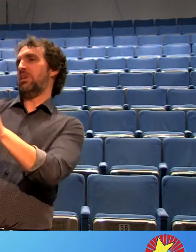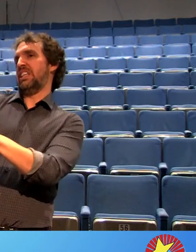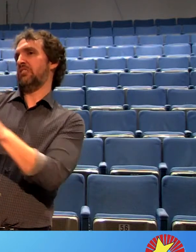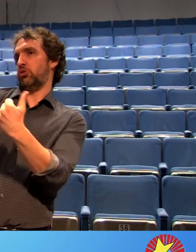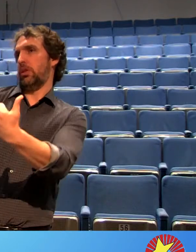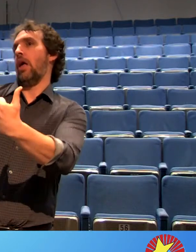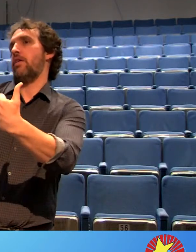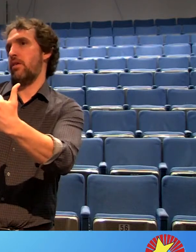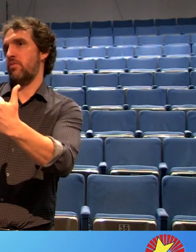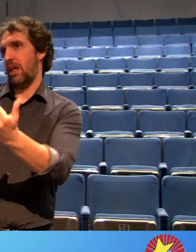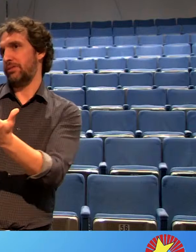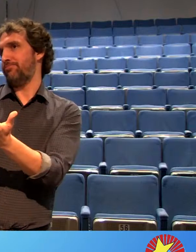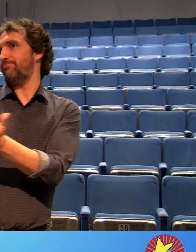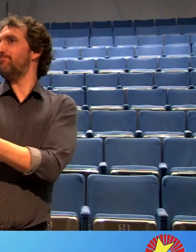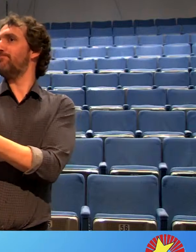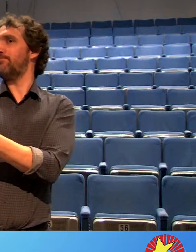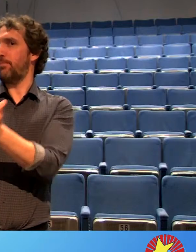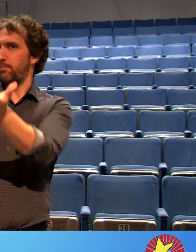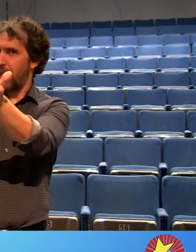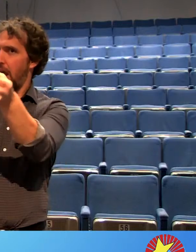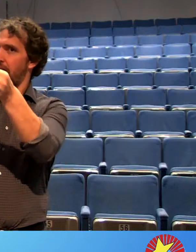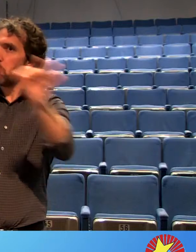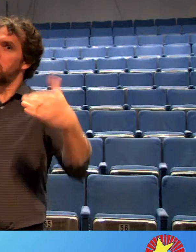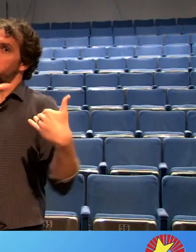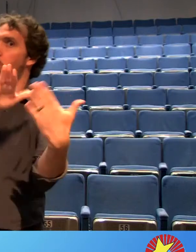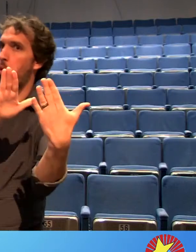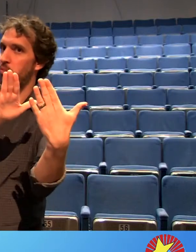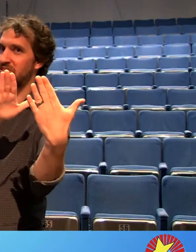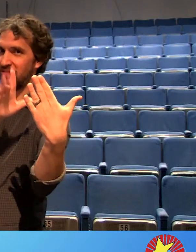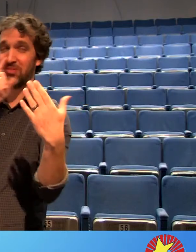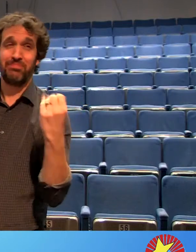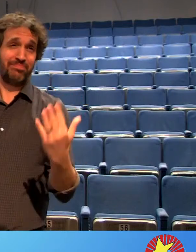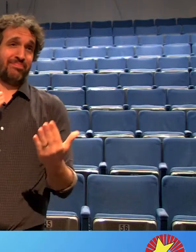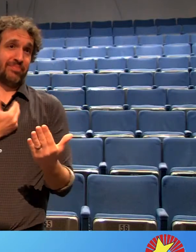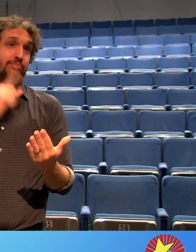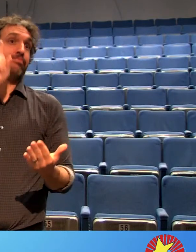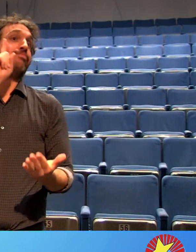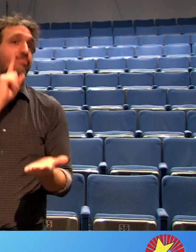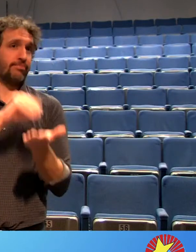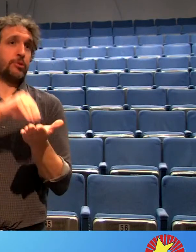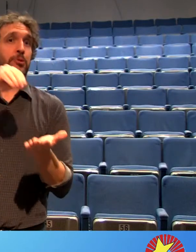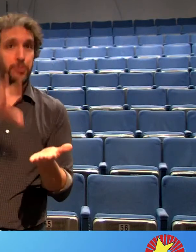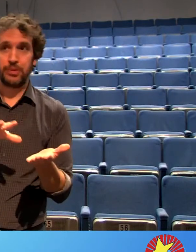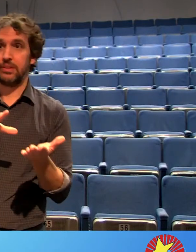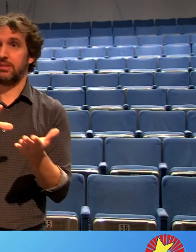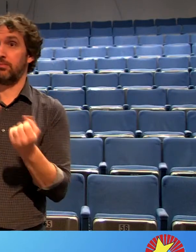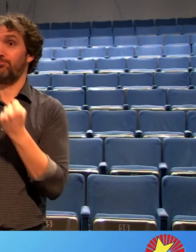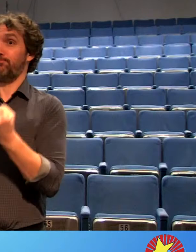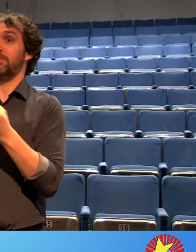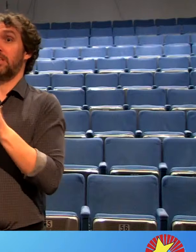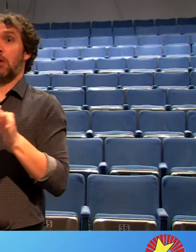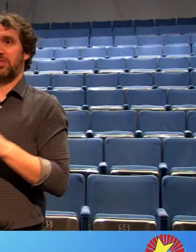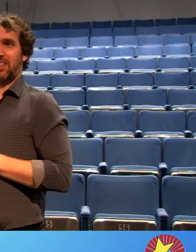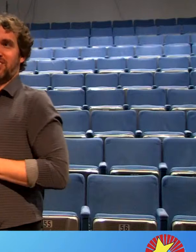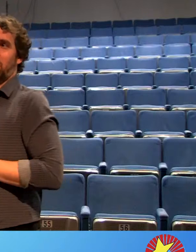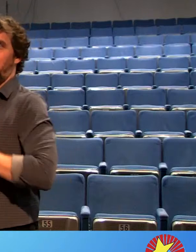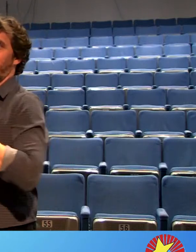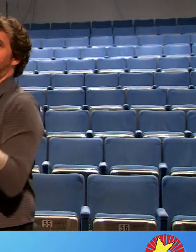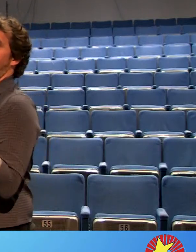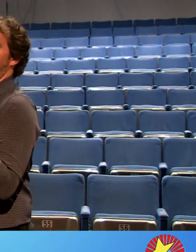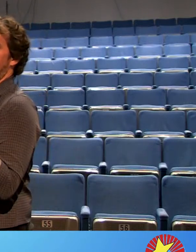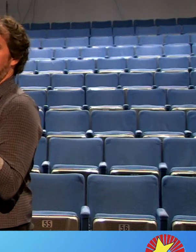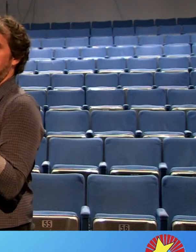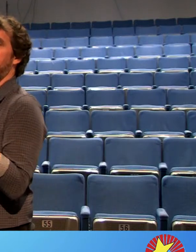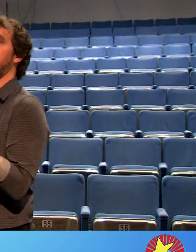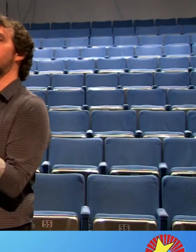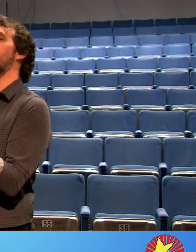say, it's been in the works for a few years now, so it's a fairly new bilingual approach to deaf education. So